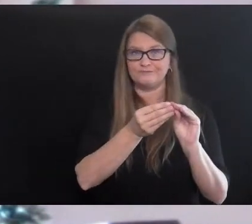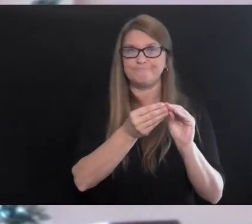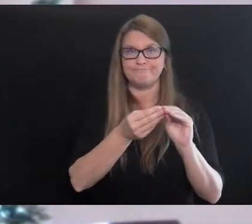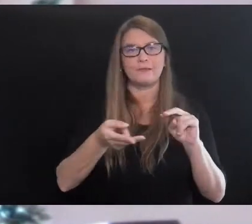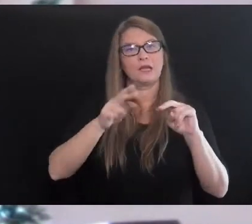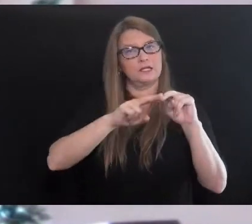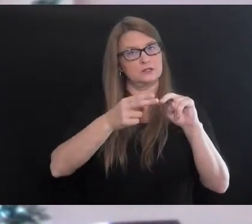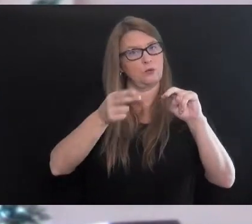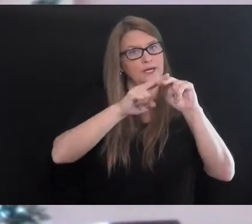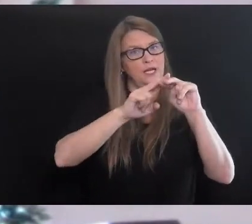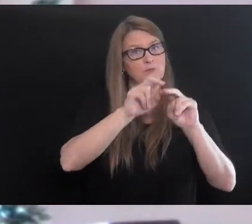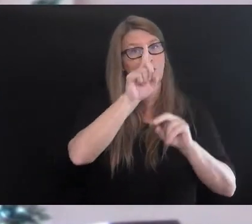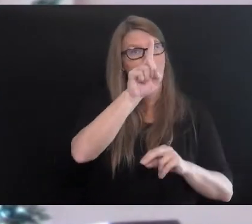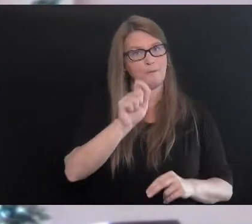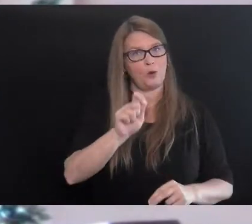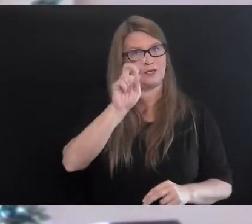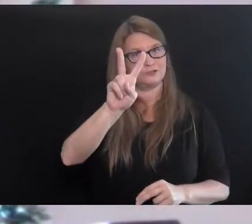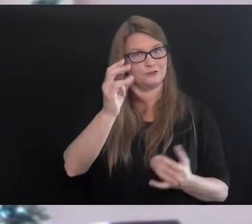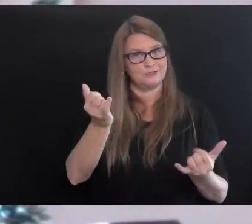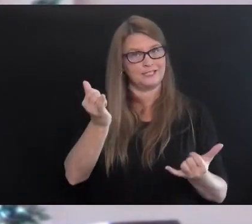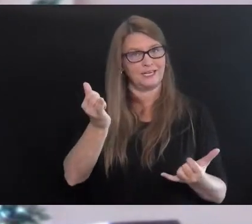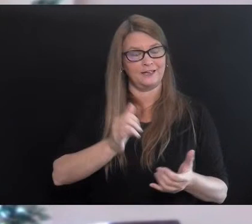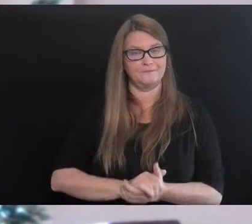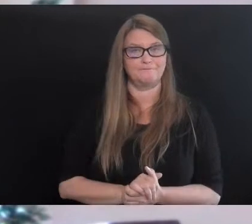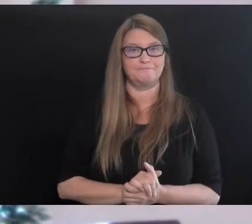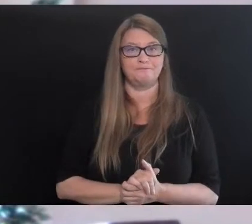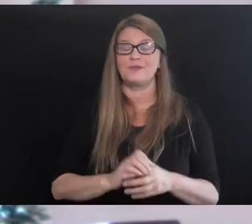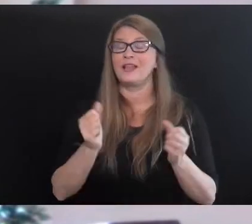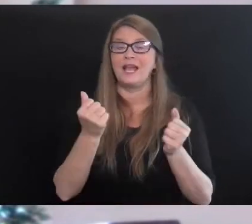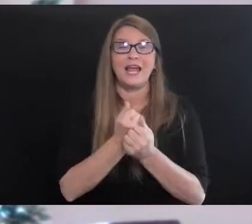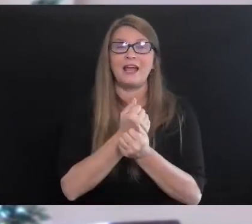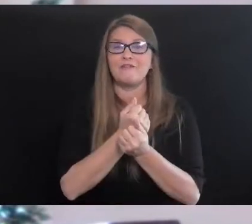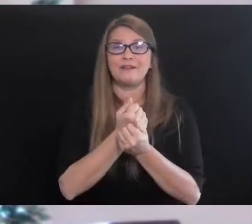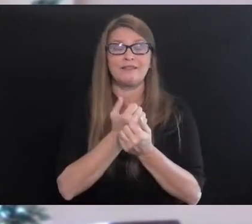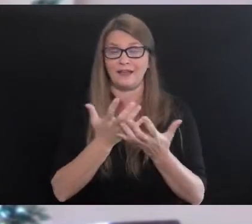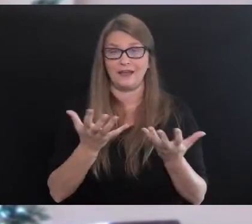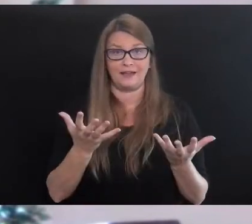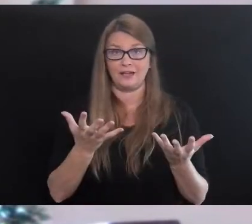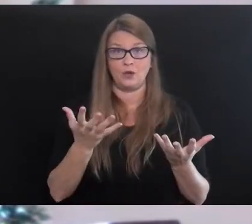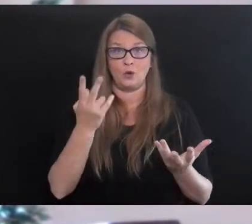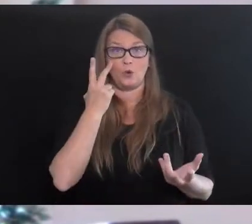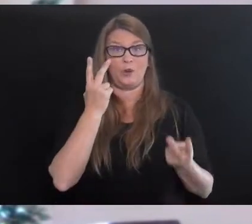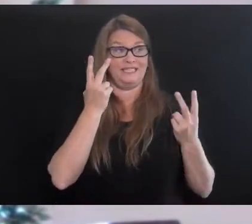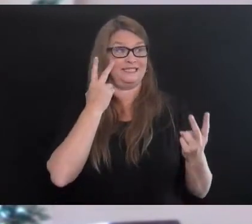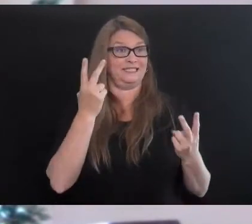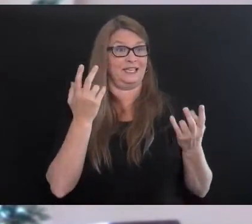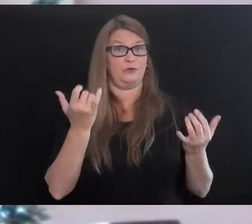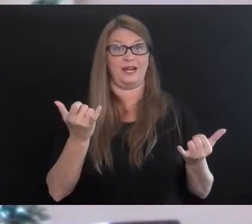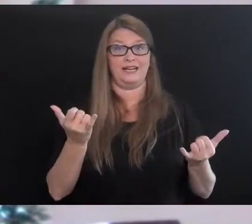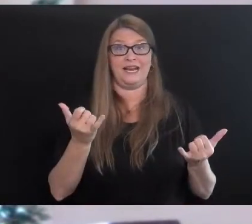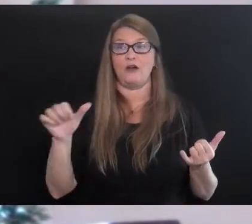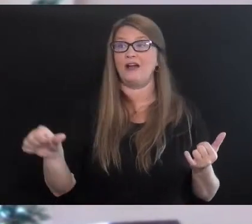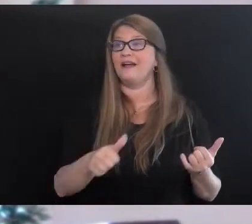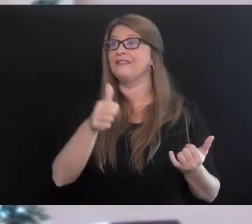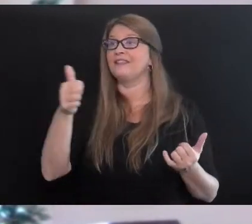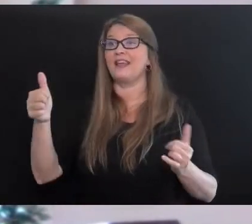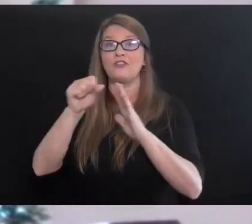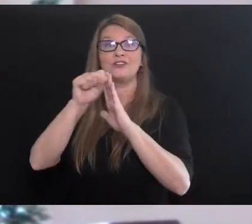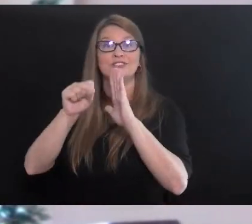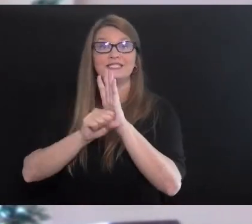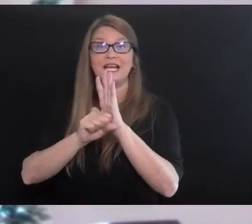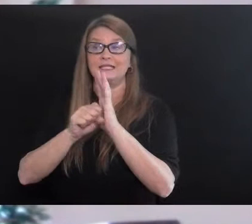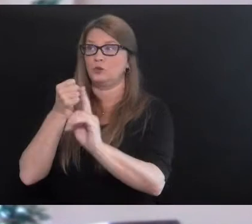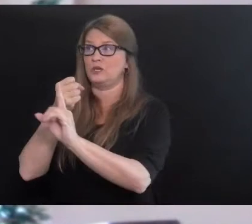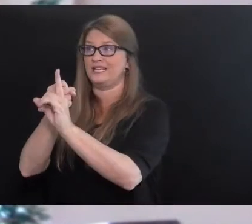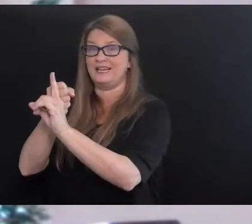is 1.2 today. So all of the signs and all of the other states that come before us